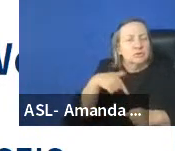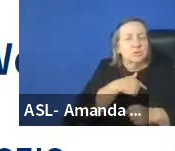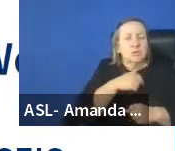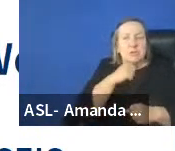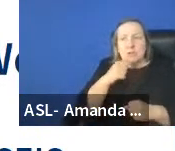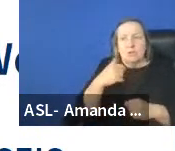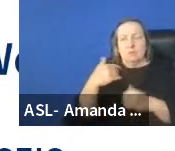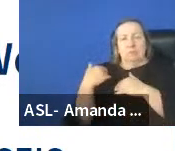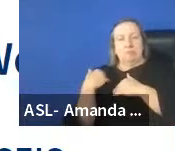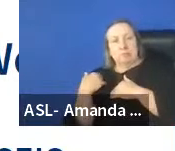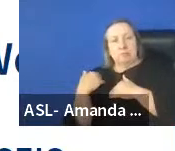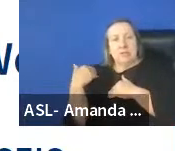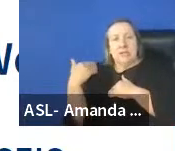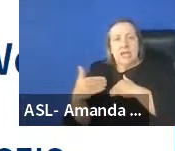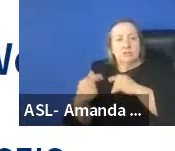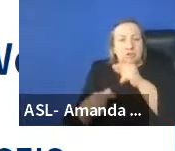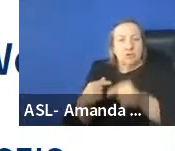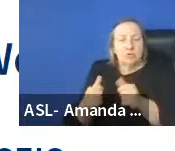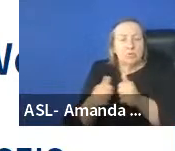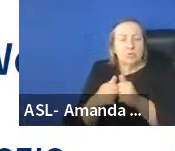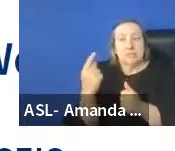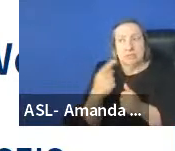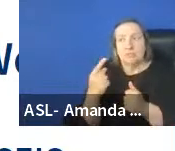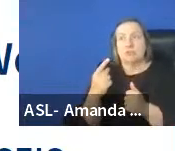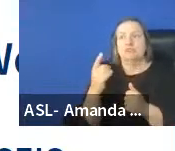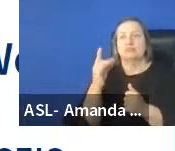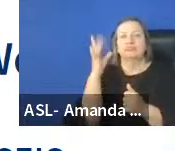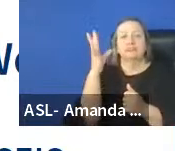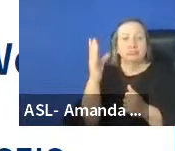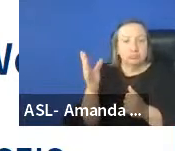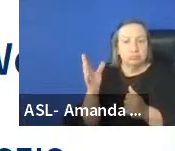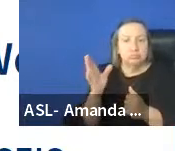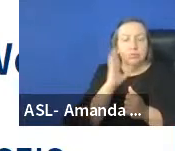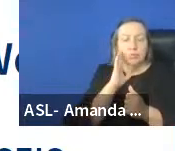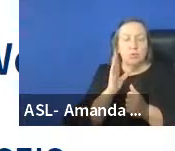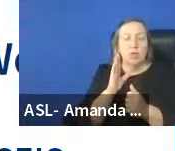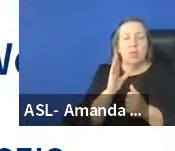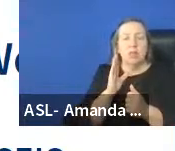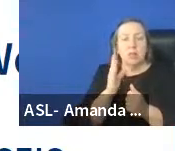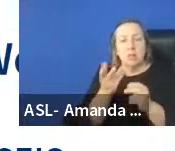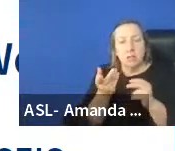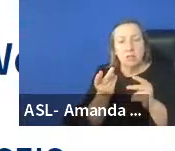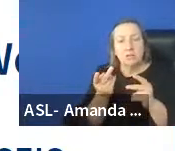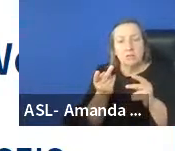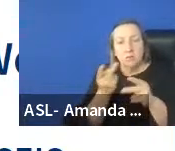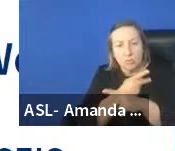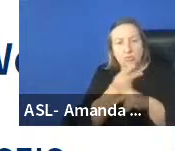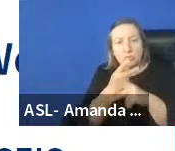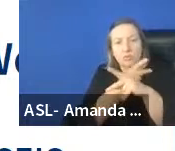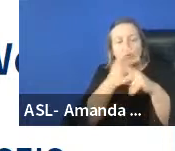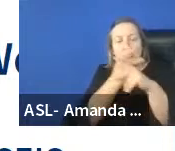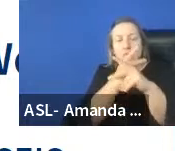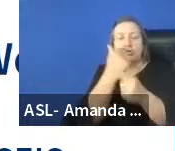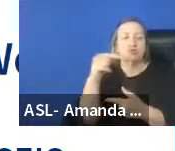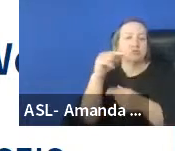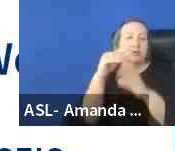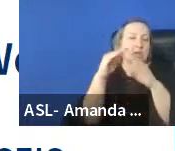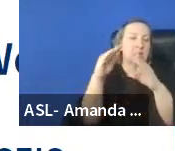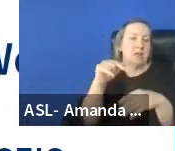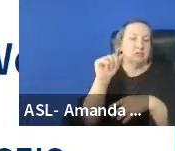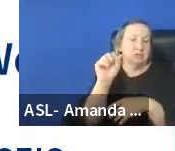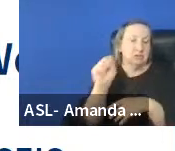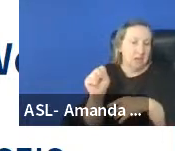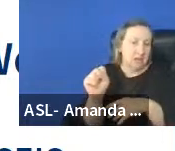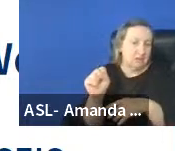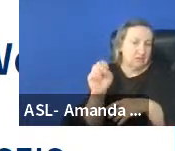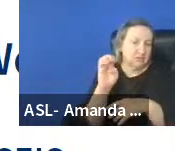burdening the next generations with something that will be increasing greenhouse gas emissions going